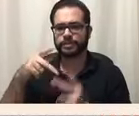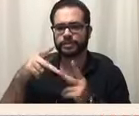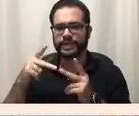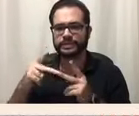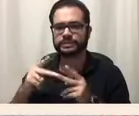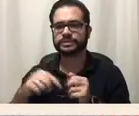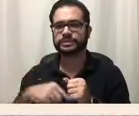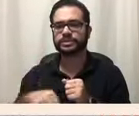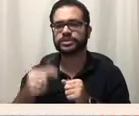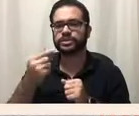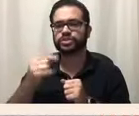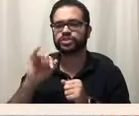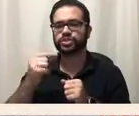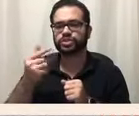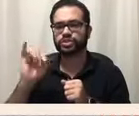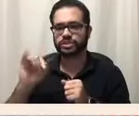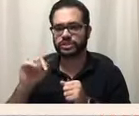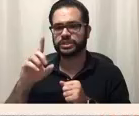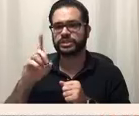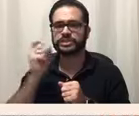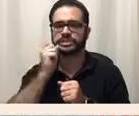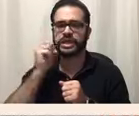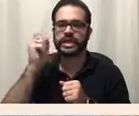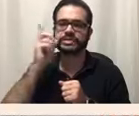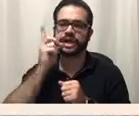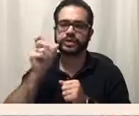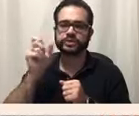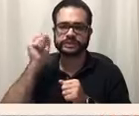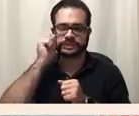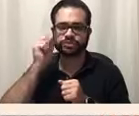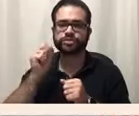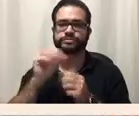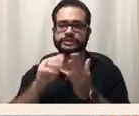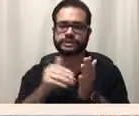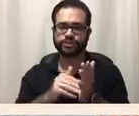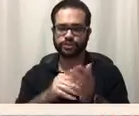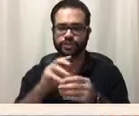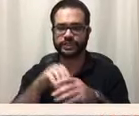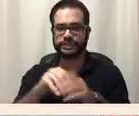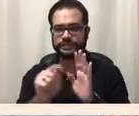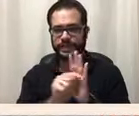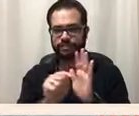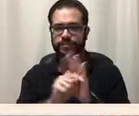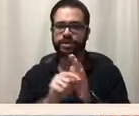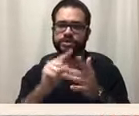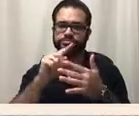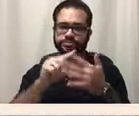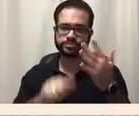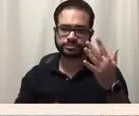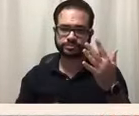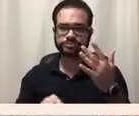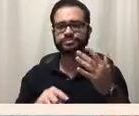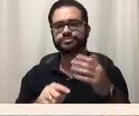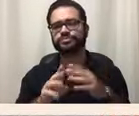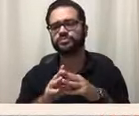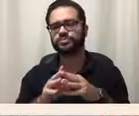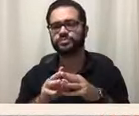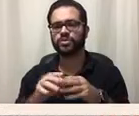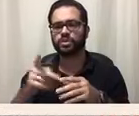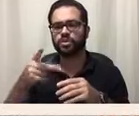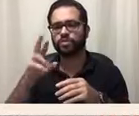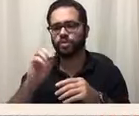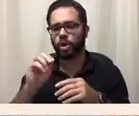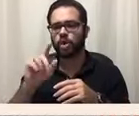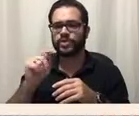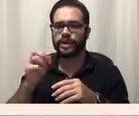in Tampa, Gannon University in Ruskin, Autism Awareness Vocational Center in Tampa, ProTherapy Plus in Lutz,